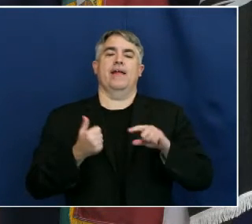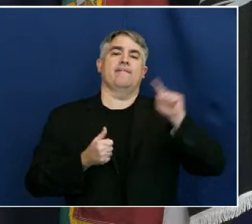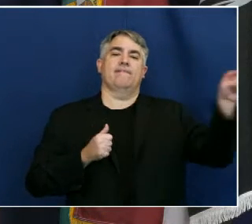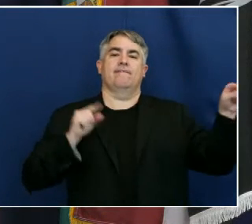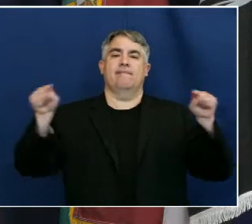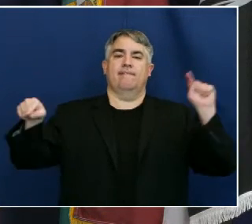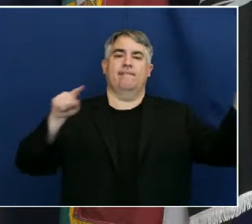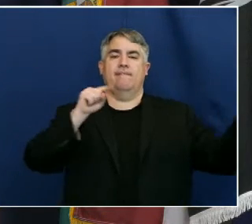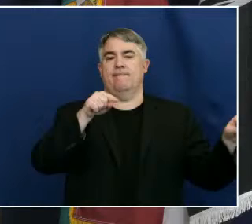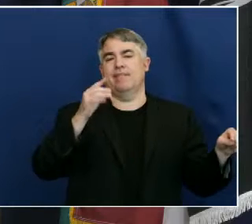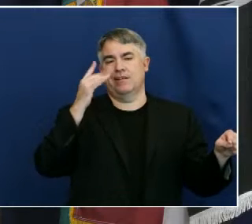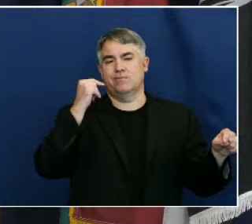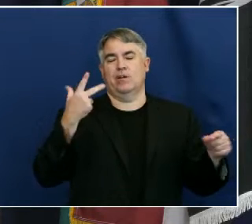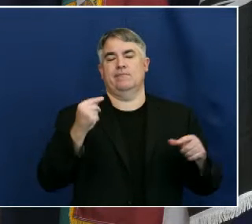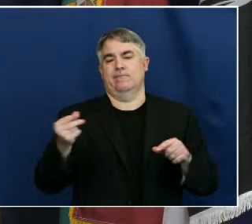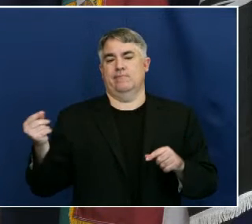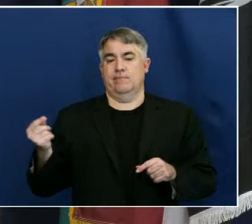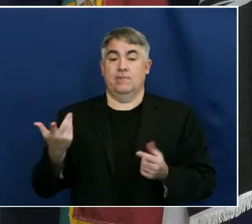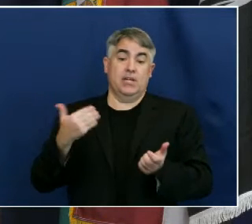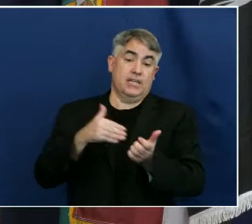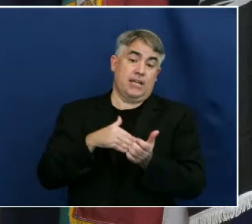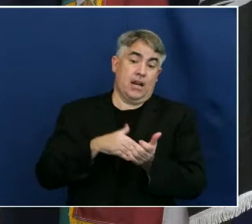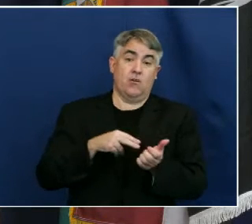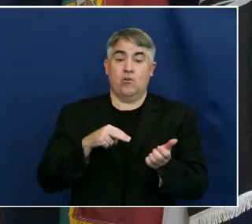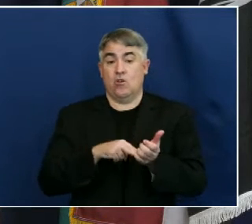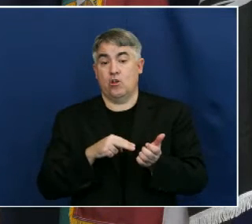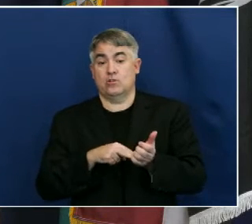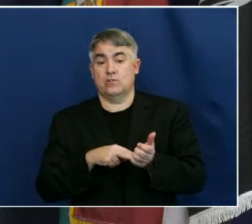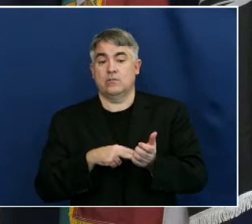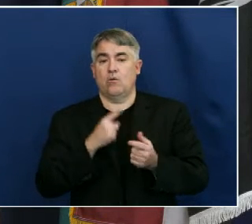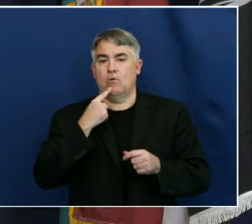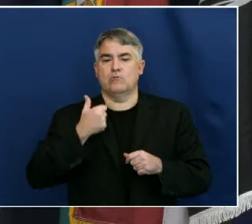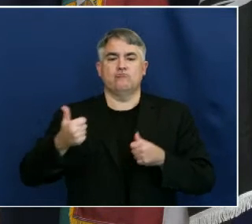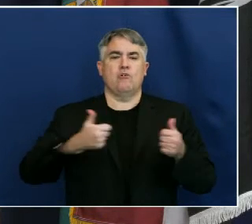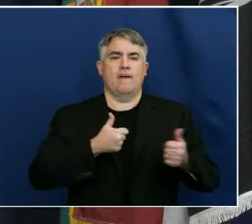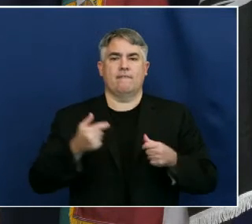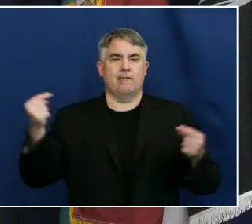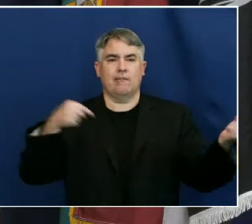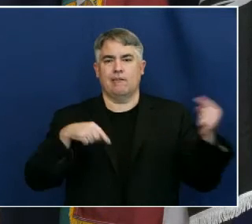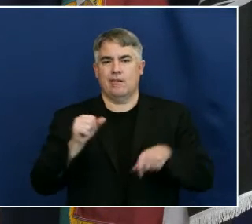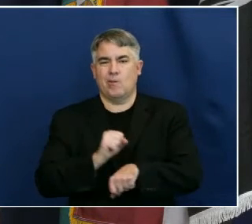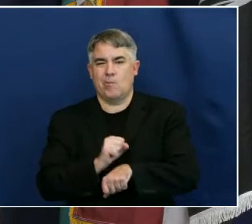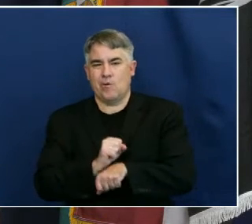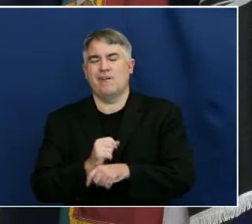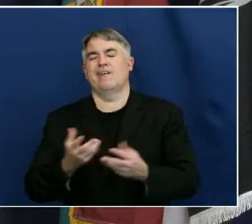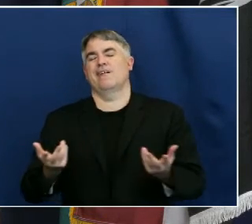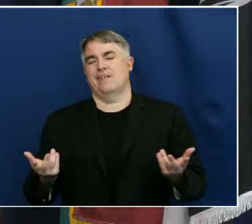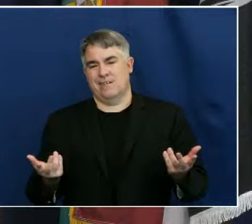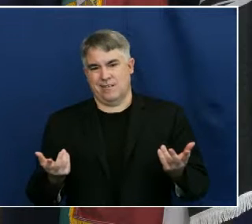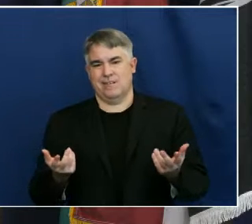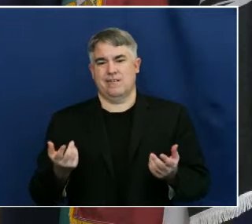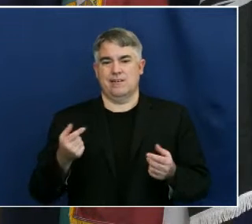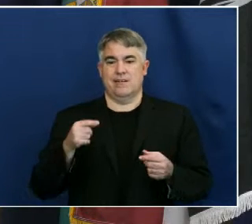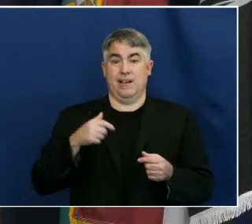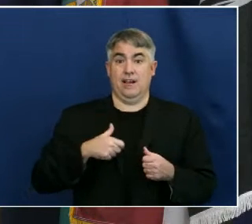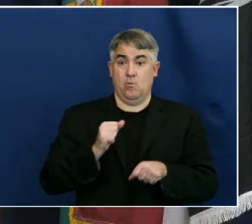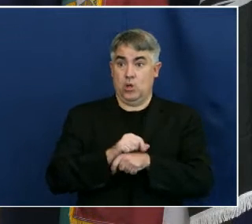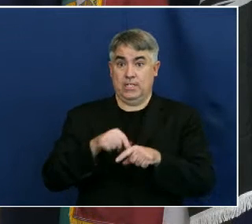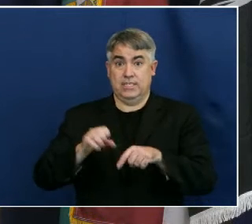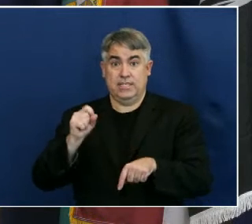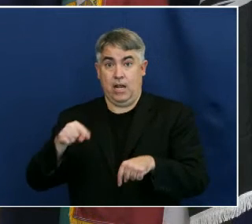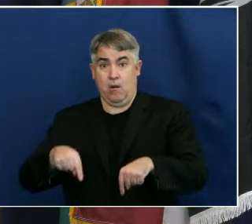lot of healthcare workers. They're travel healthcare nurses. They're here in San Diego. They're working every day in San Diego County, but their